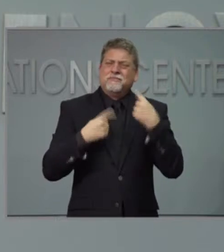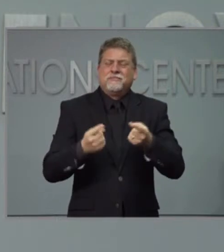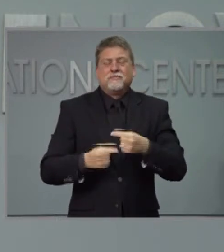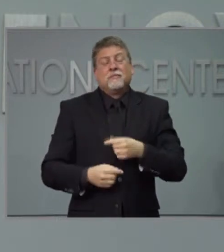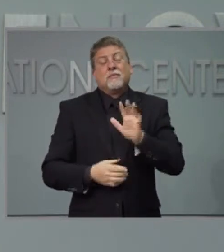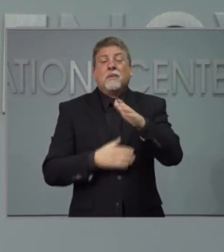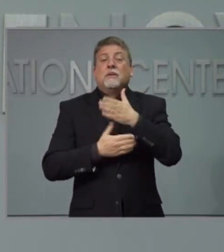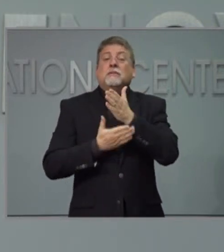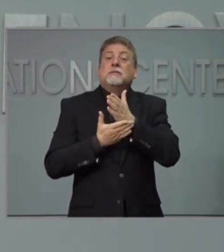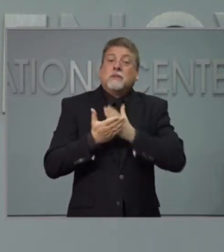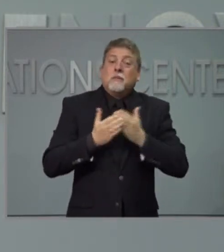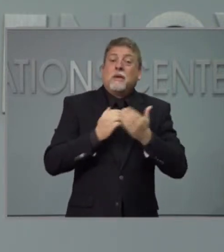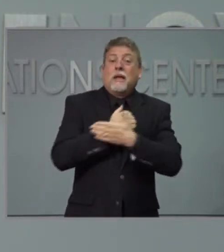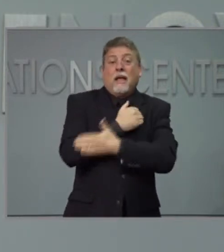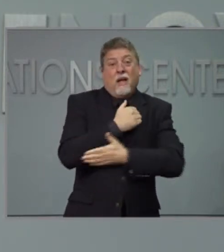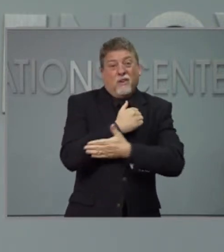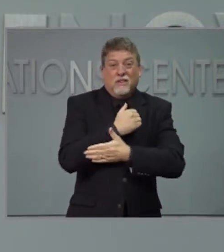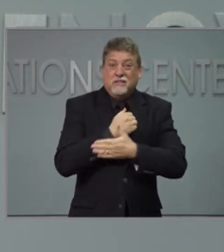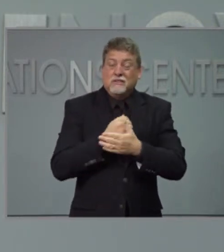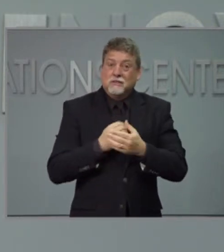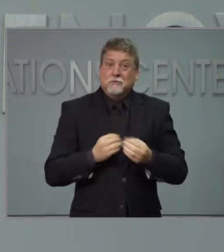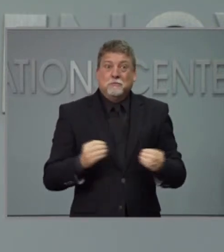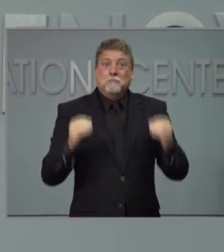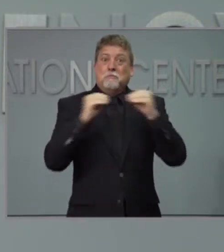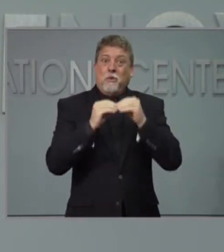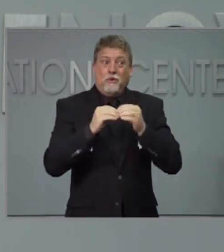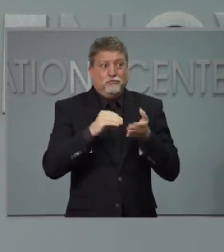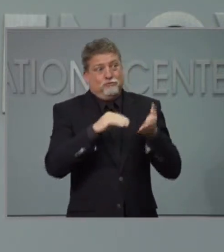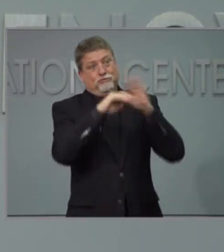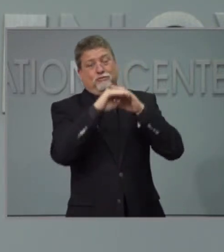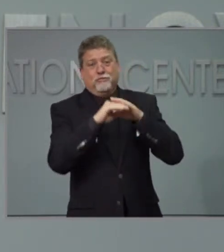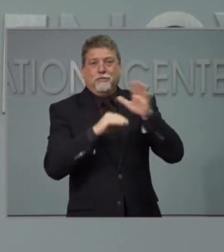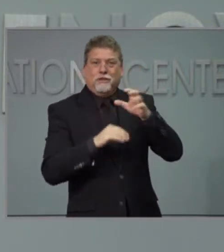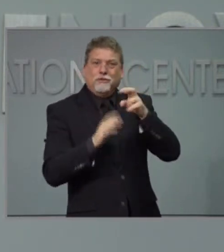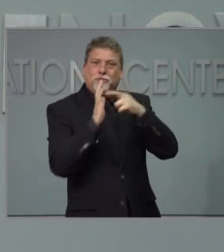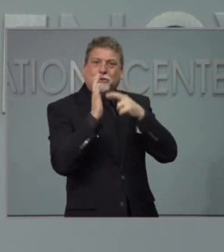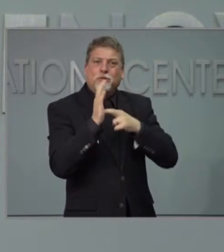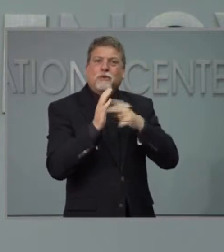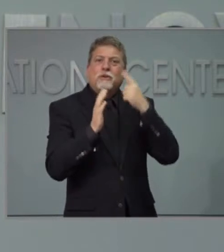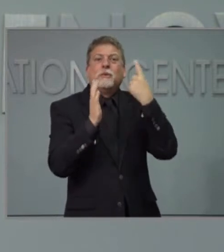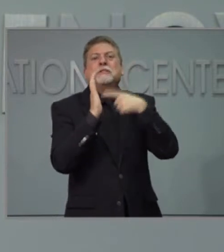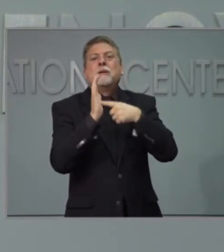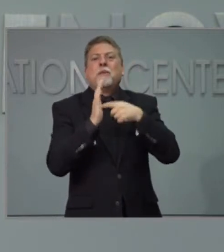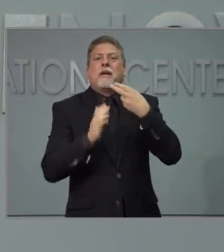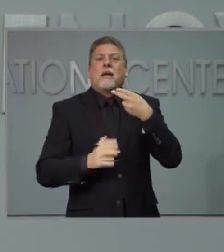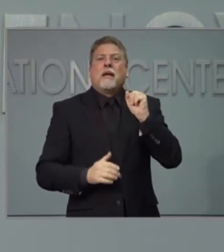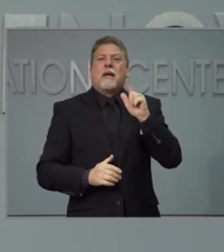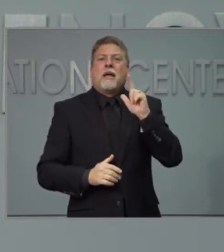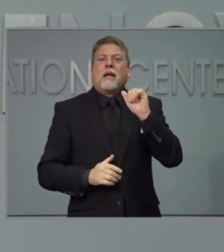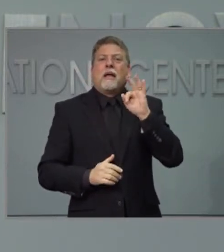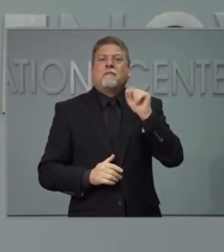counties that have gone further. Even just recently, Halifax County passed